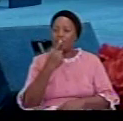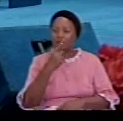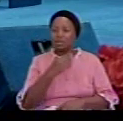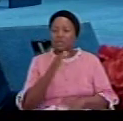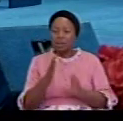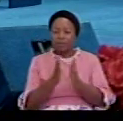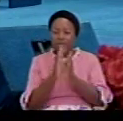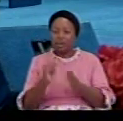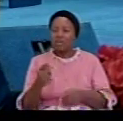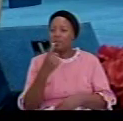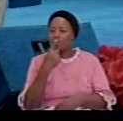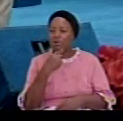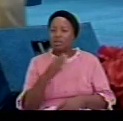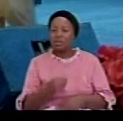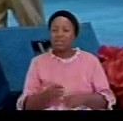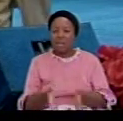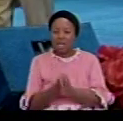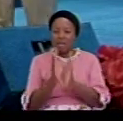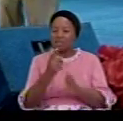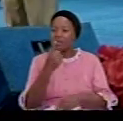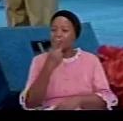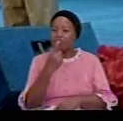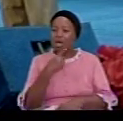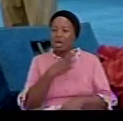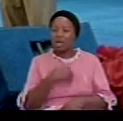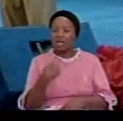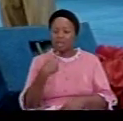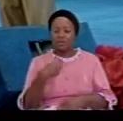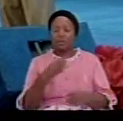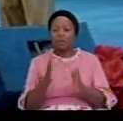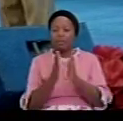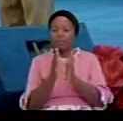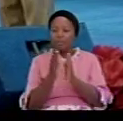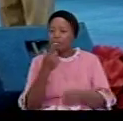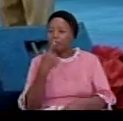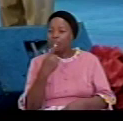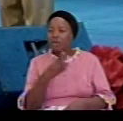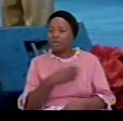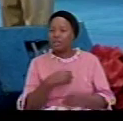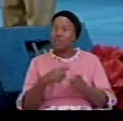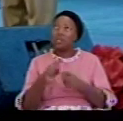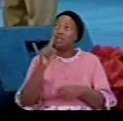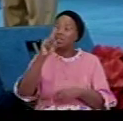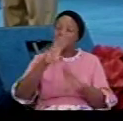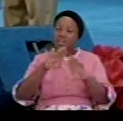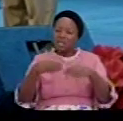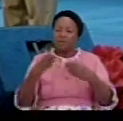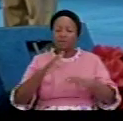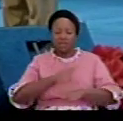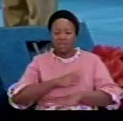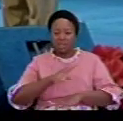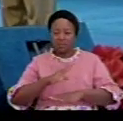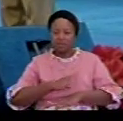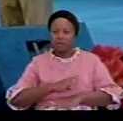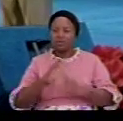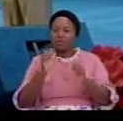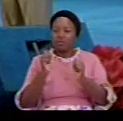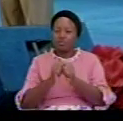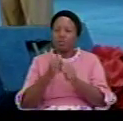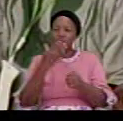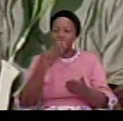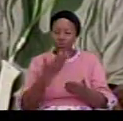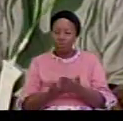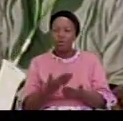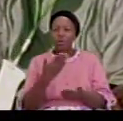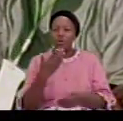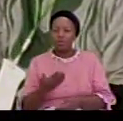the petitioning mouth, and the speaking mouth. He gives satisfaction with good things.